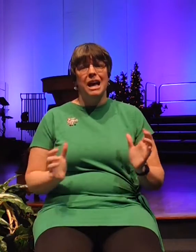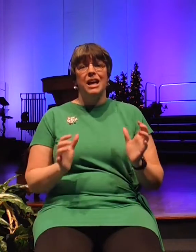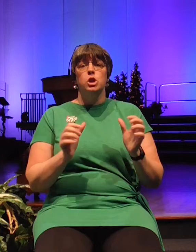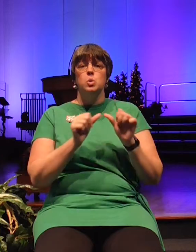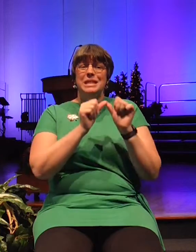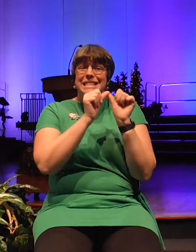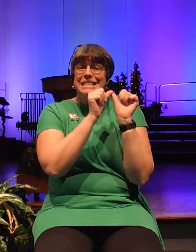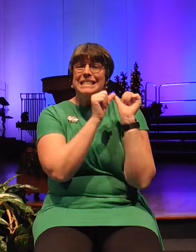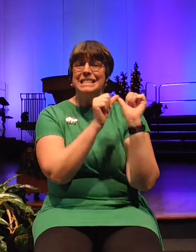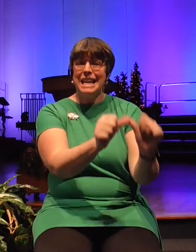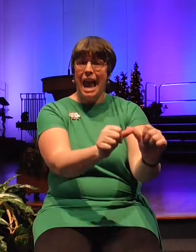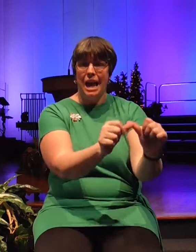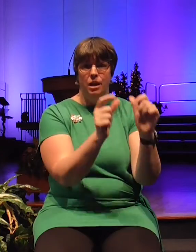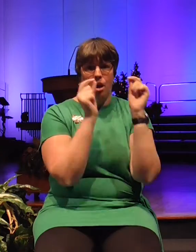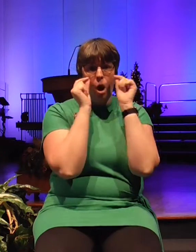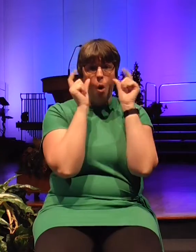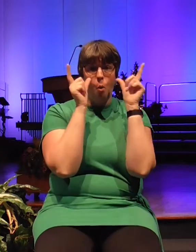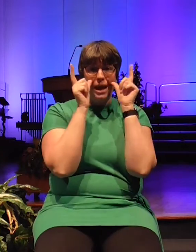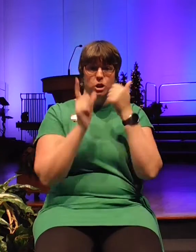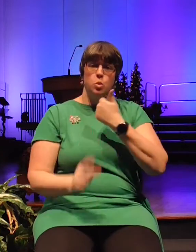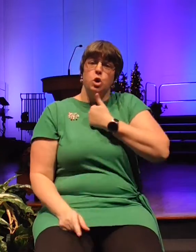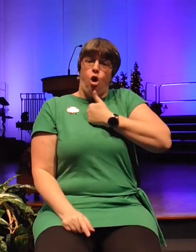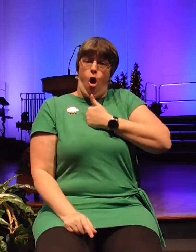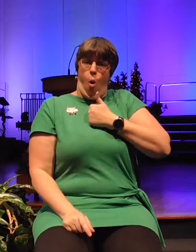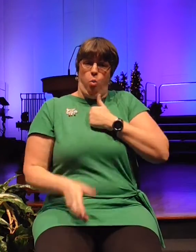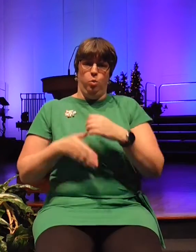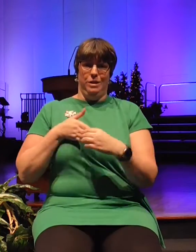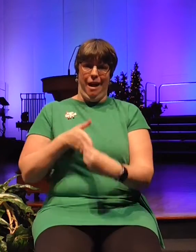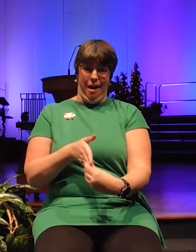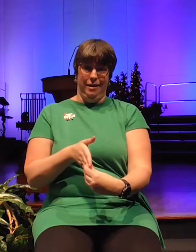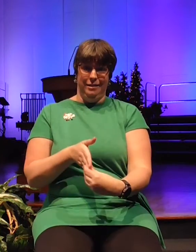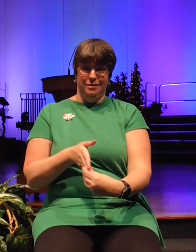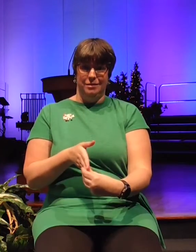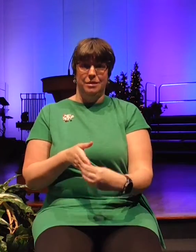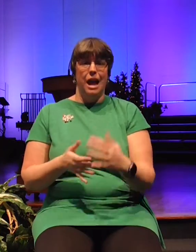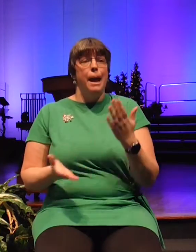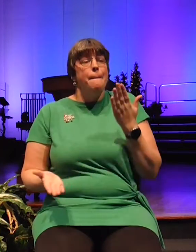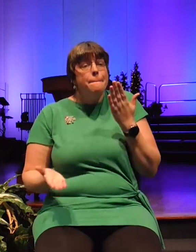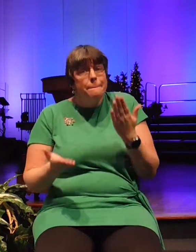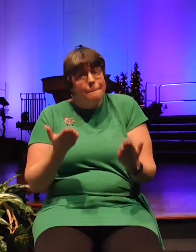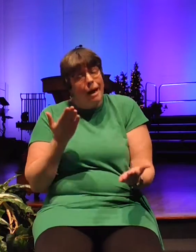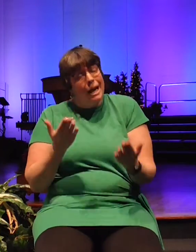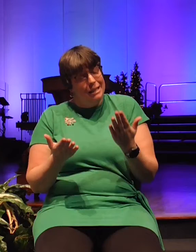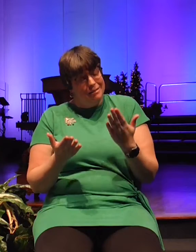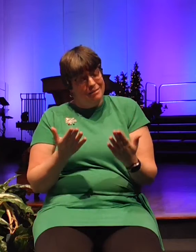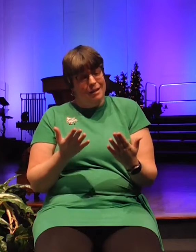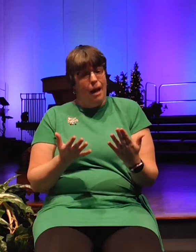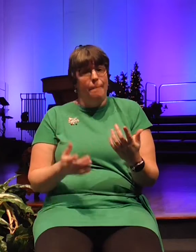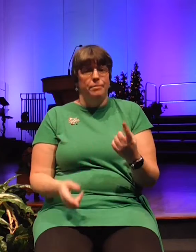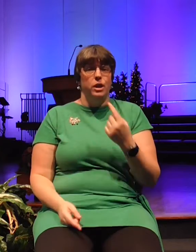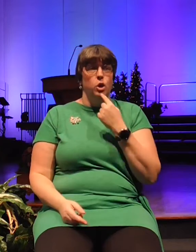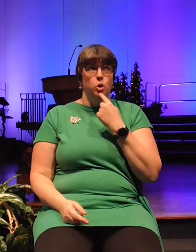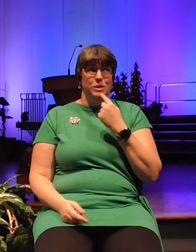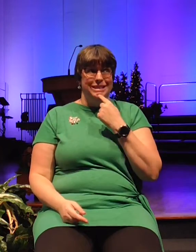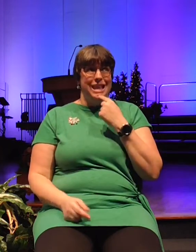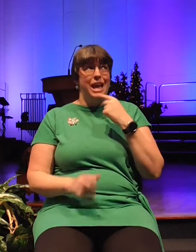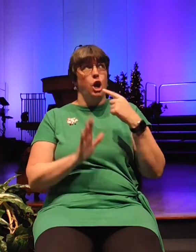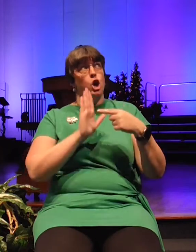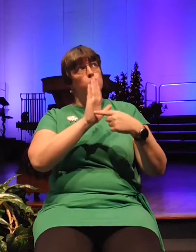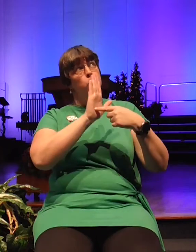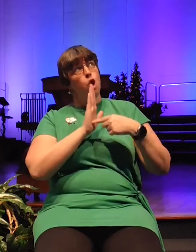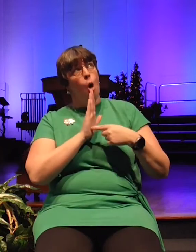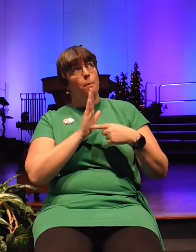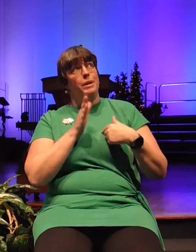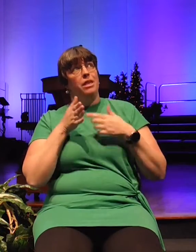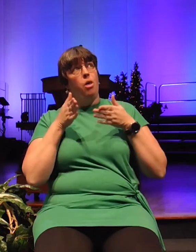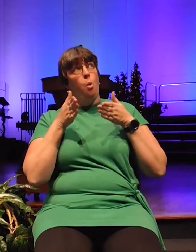awake to our own inner guidance. It might be that we are saying, show me the way